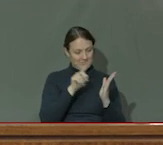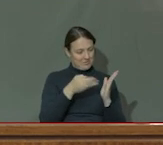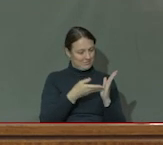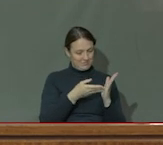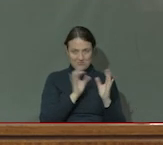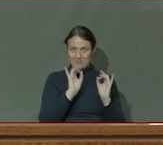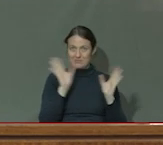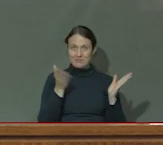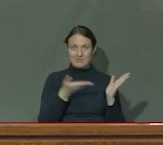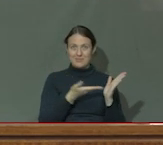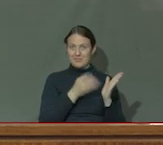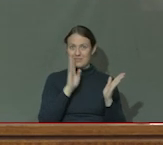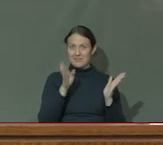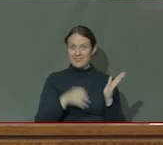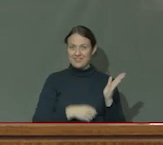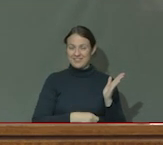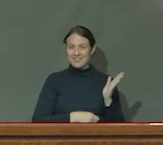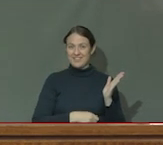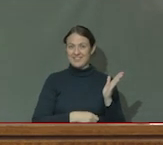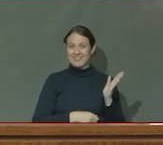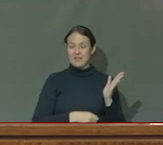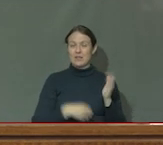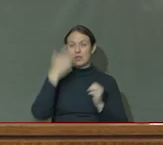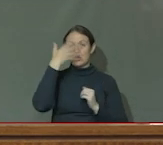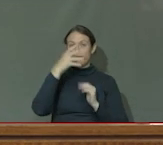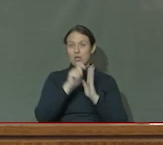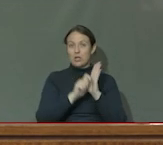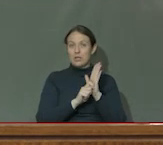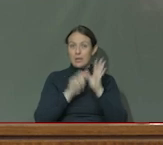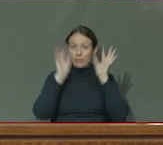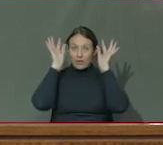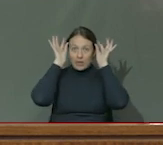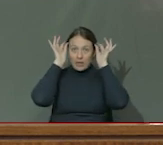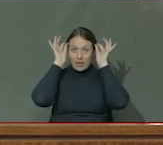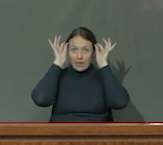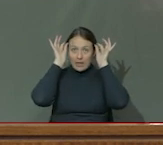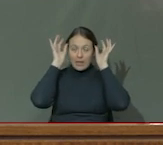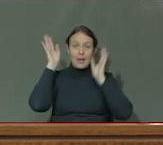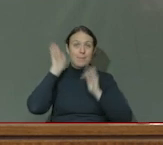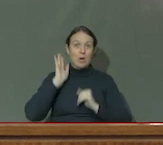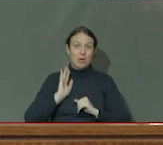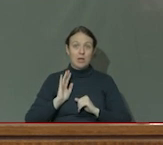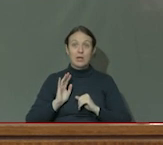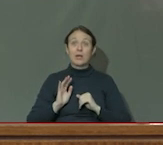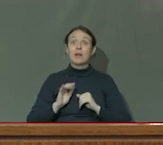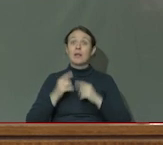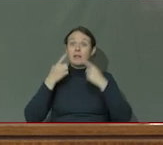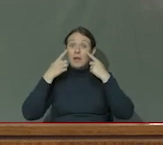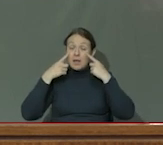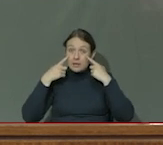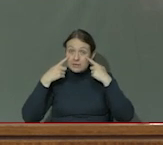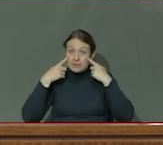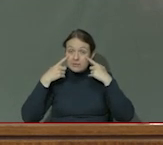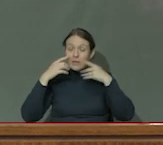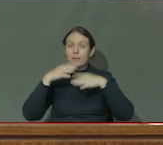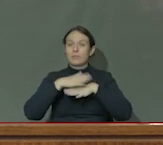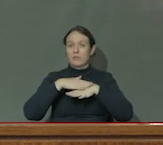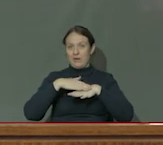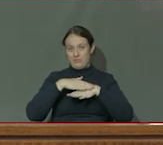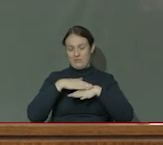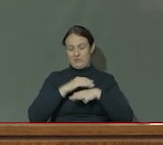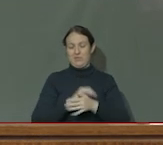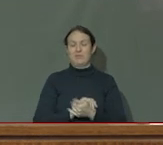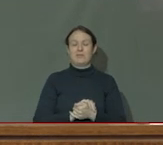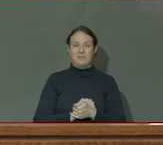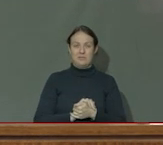me to use. So what's the phenotype of the hair? Number B, blonde, and the eyes will be?